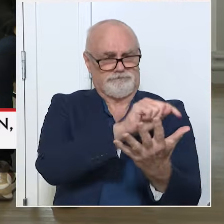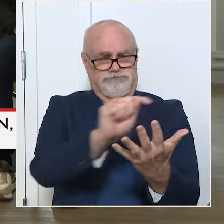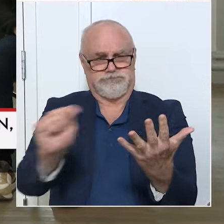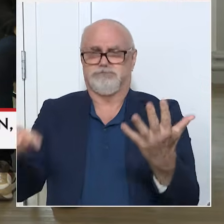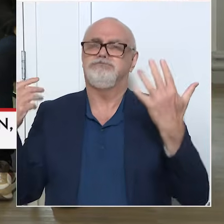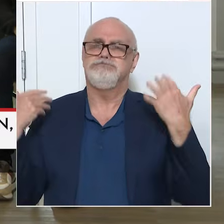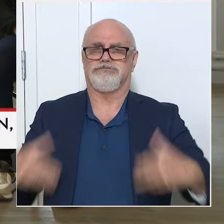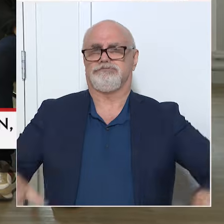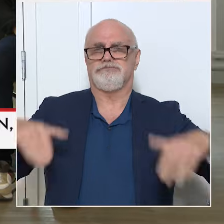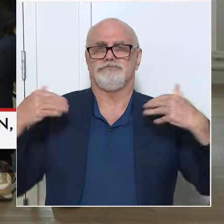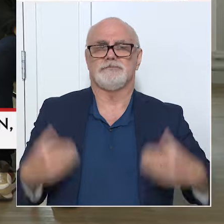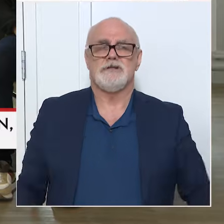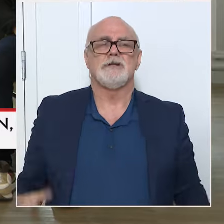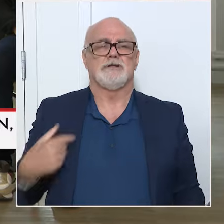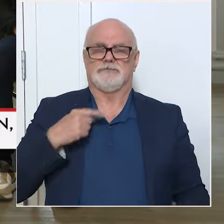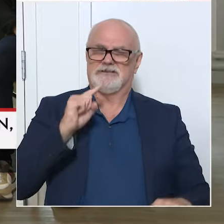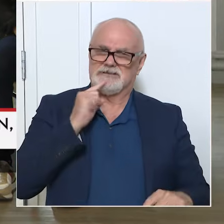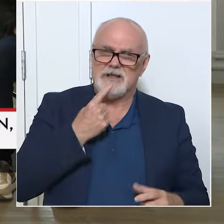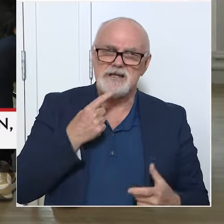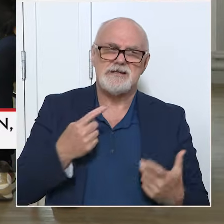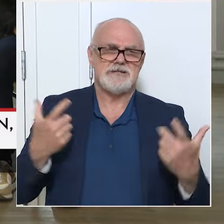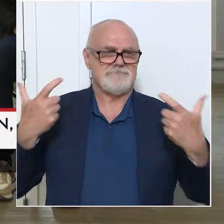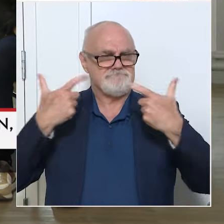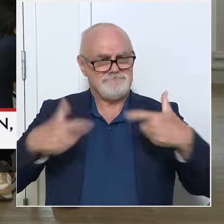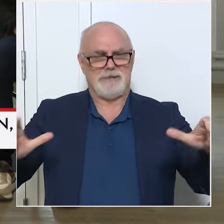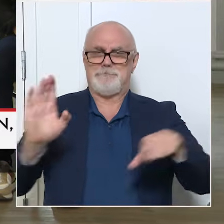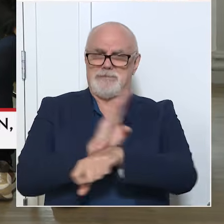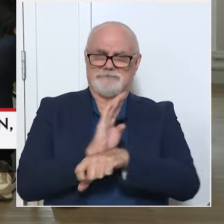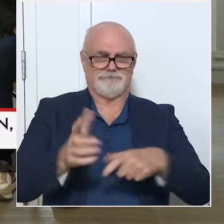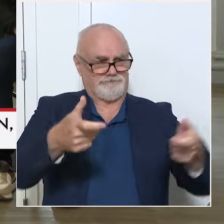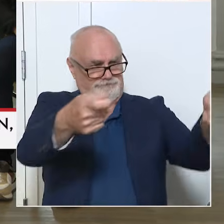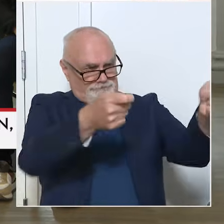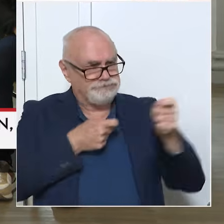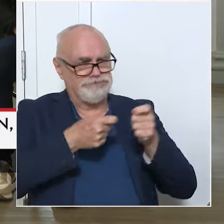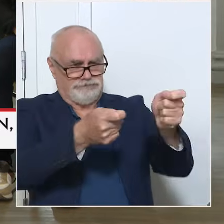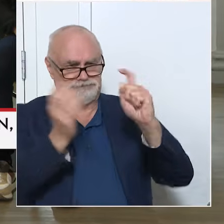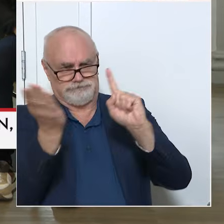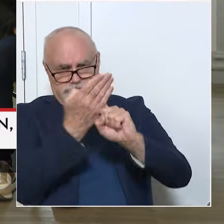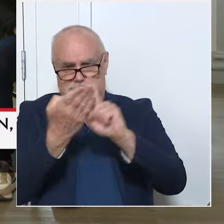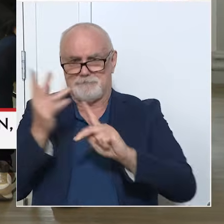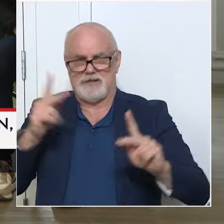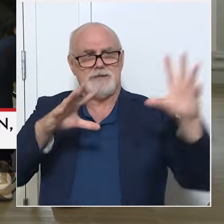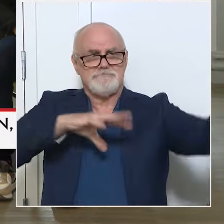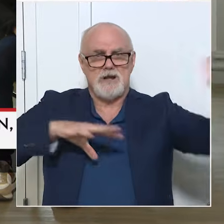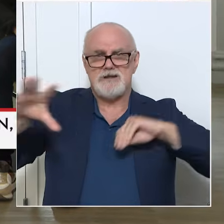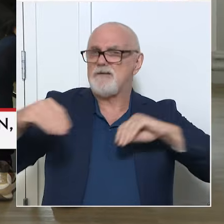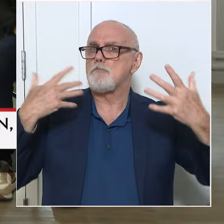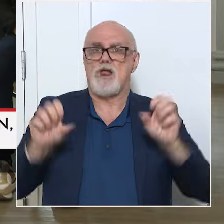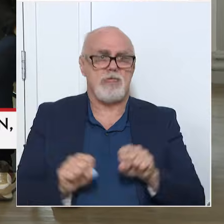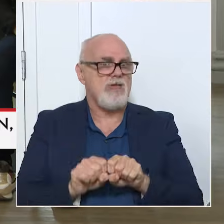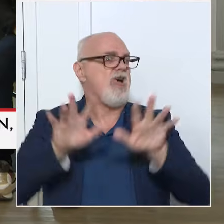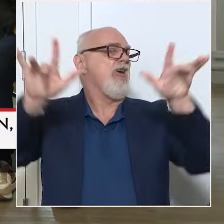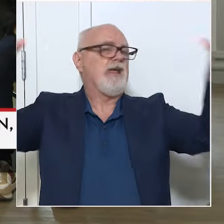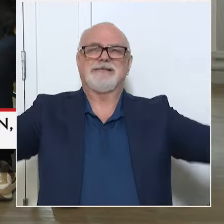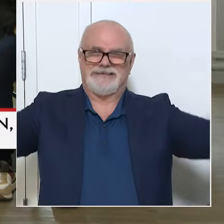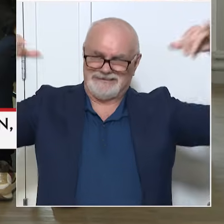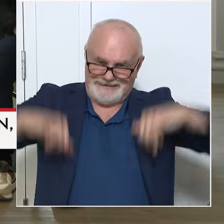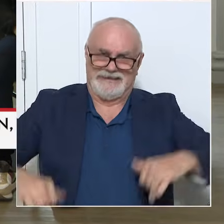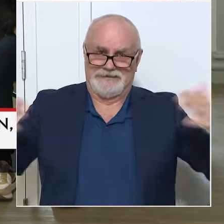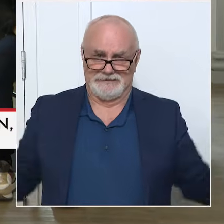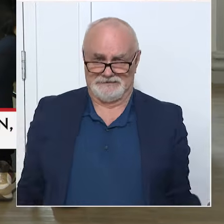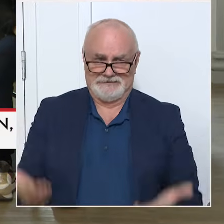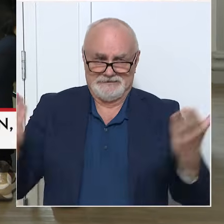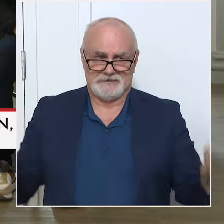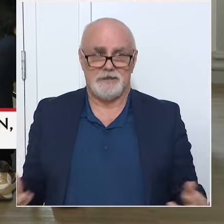keeping our companies and attracting new ones. They're choosing DC because they see